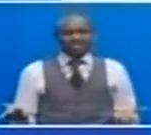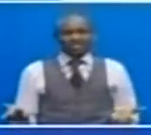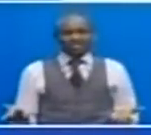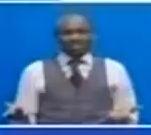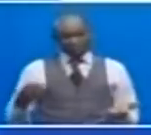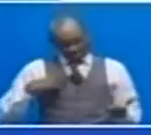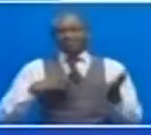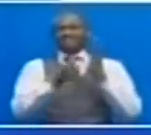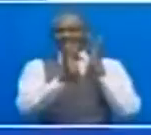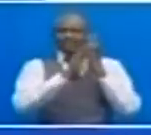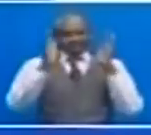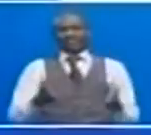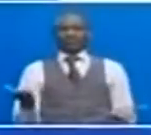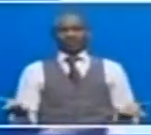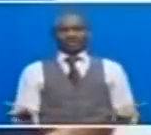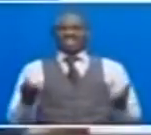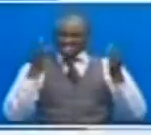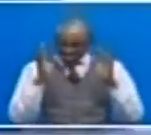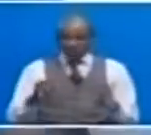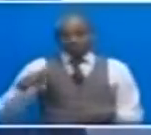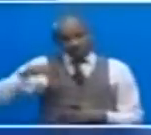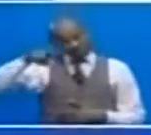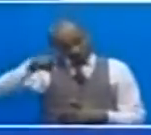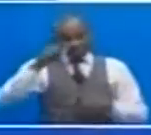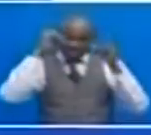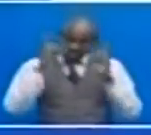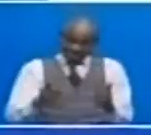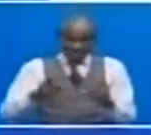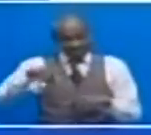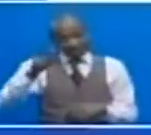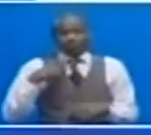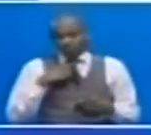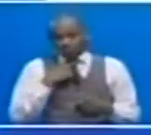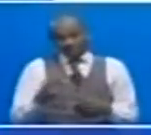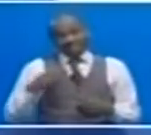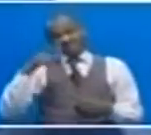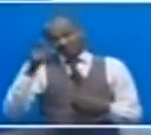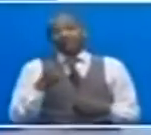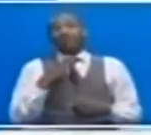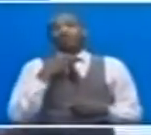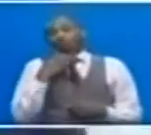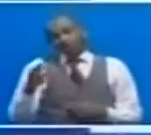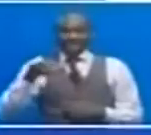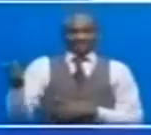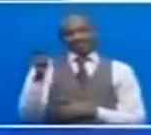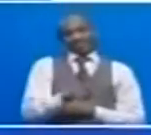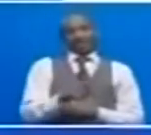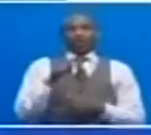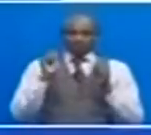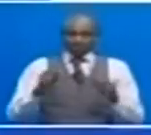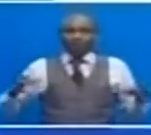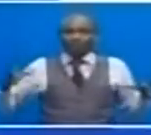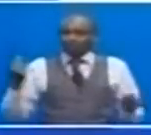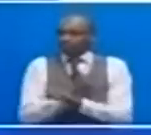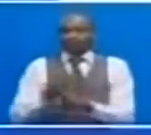a very popular person. If the people themselves decide that they are not desirous of having term limits, you can also not force